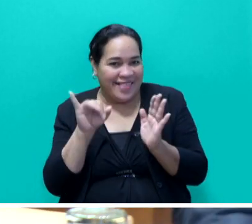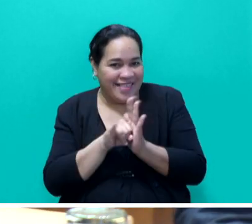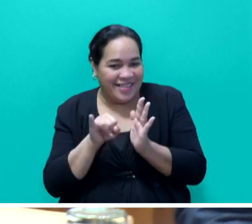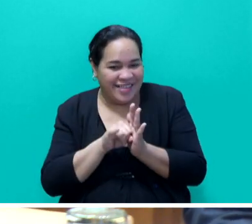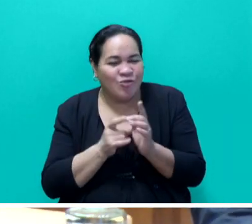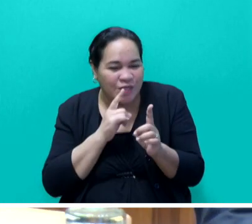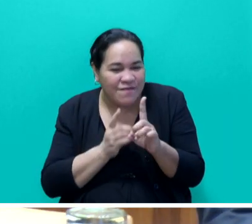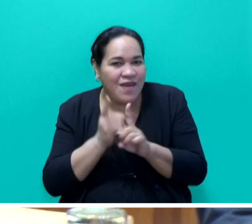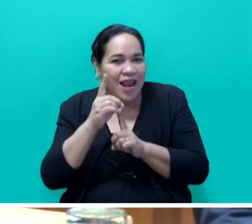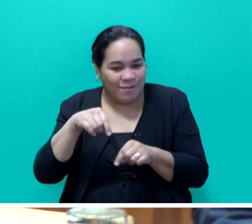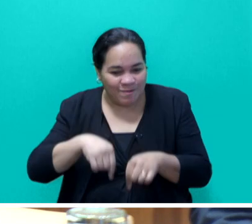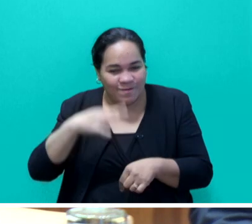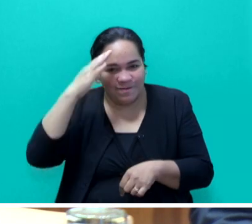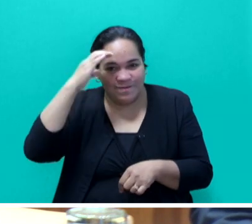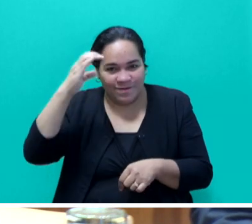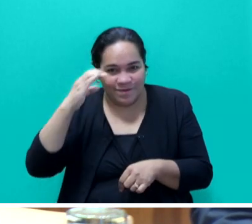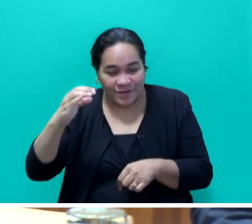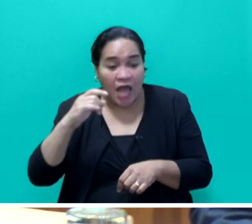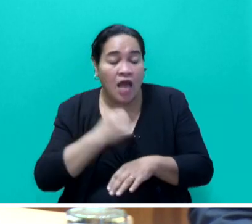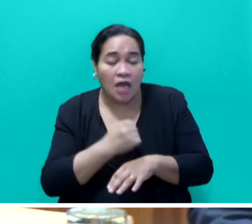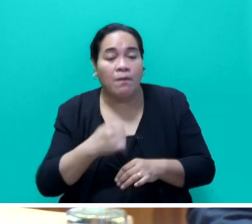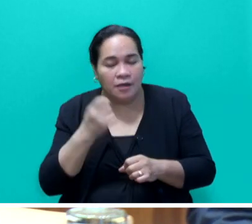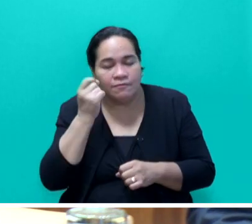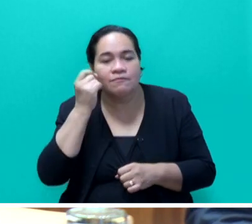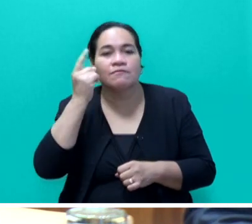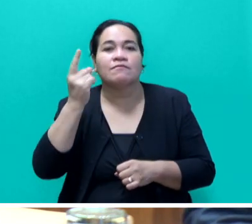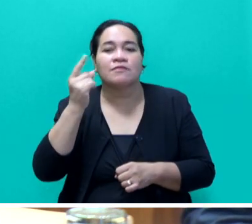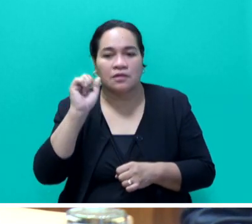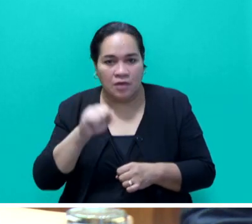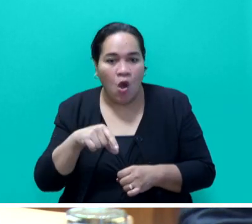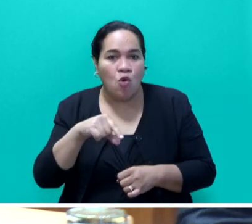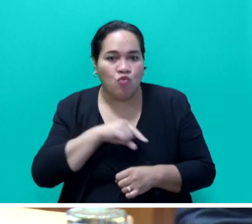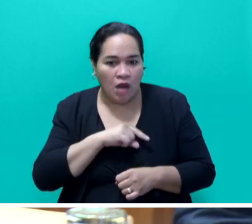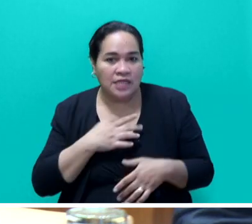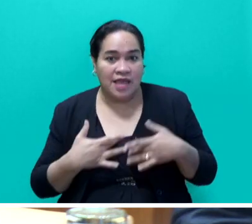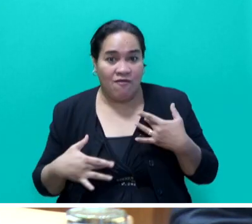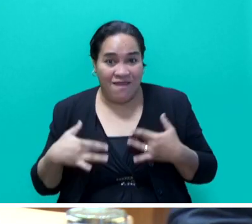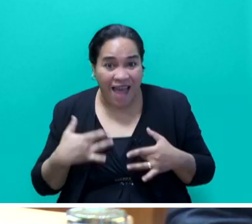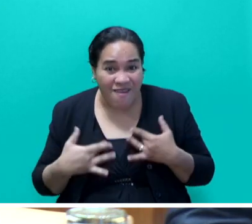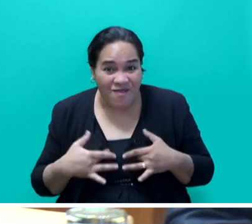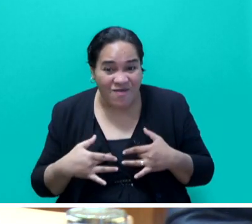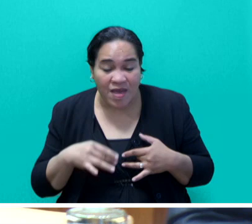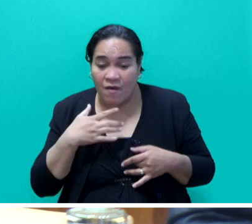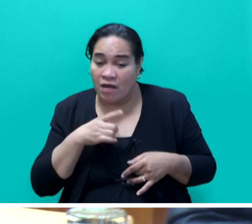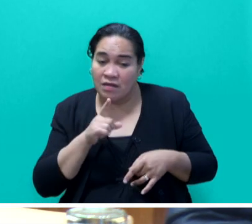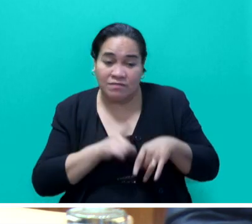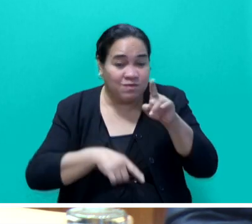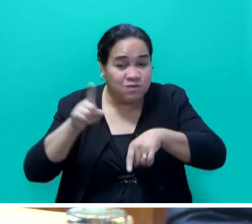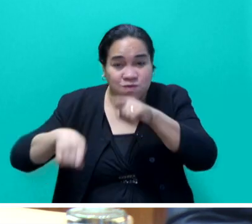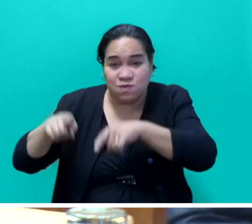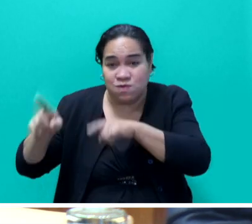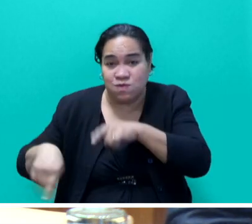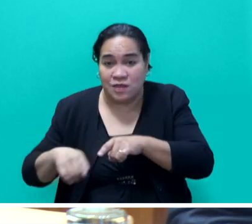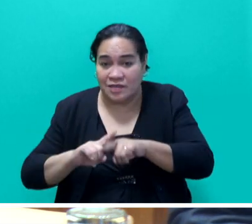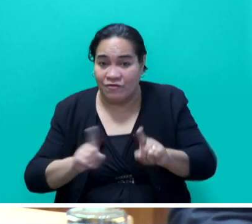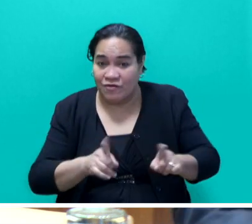nation. Government recognizes that a quality of life as a multicultural country